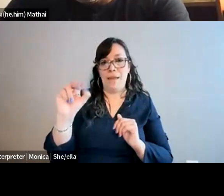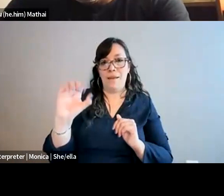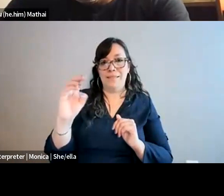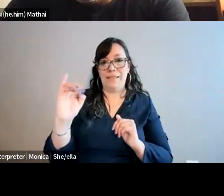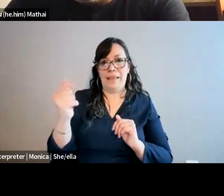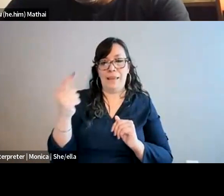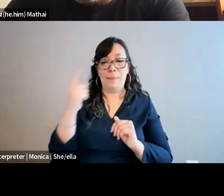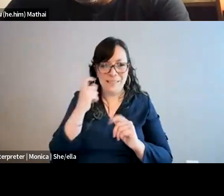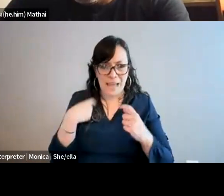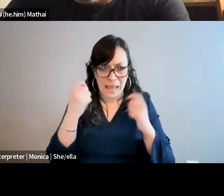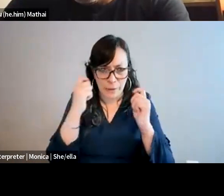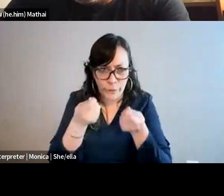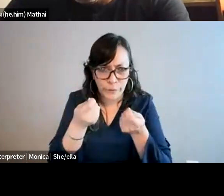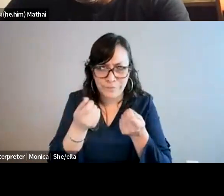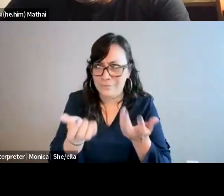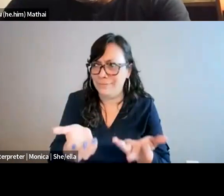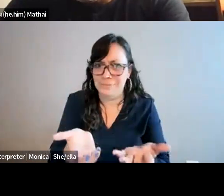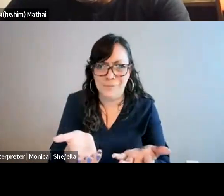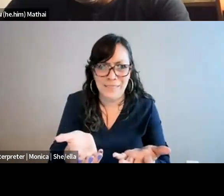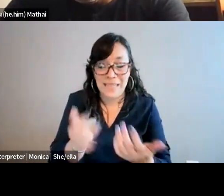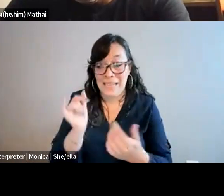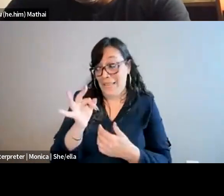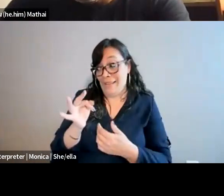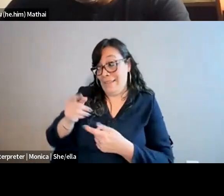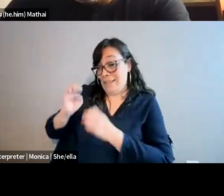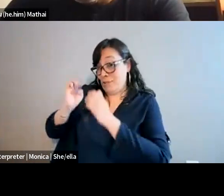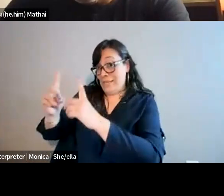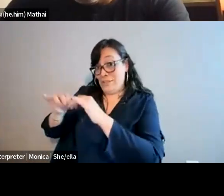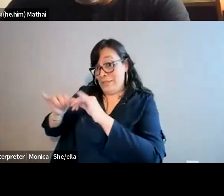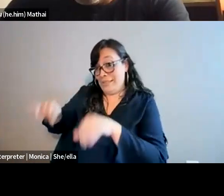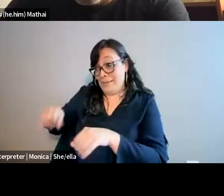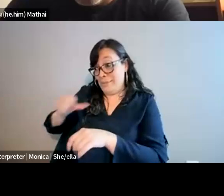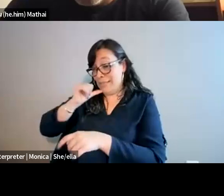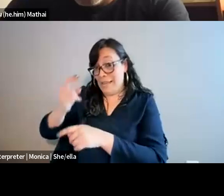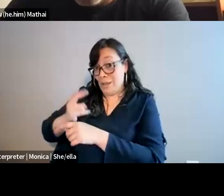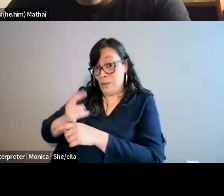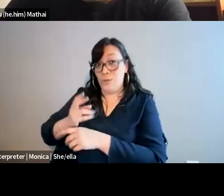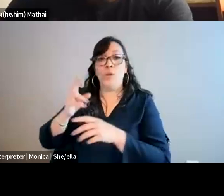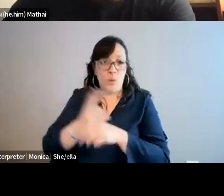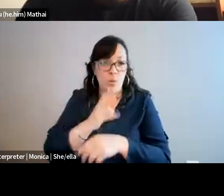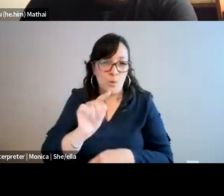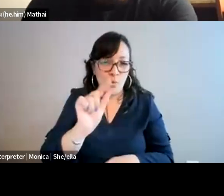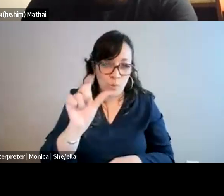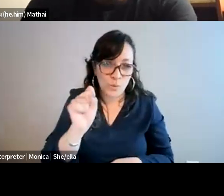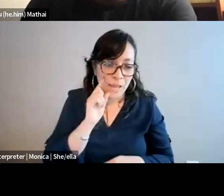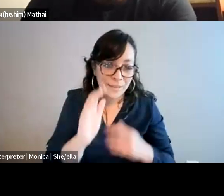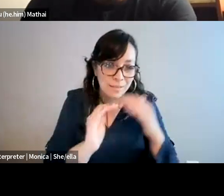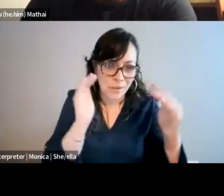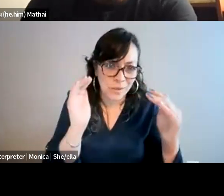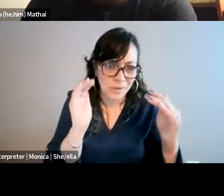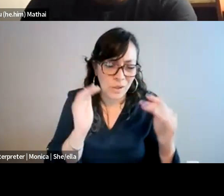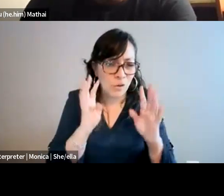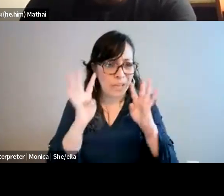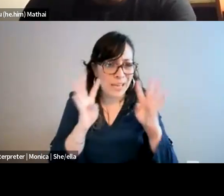tools, if you miss them in the education system, then you can utilize those same kind of tools as the adults in creating different